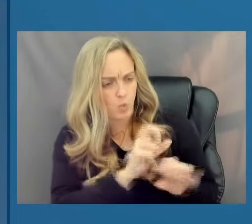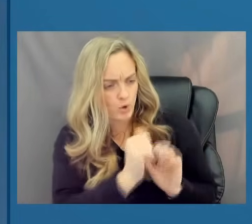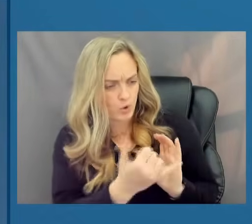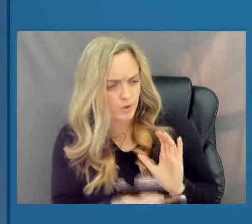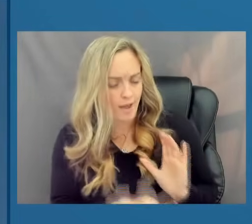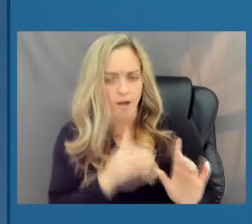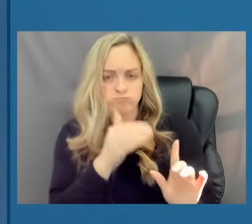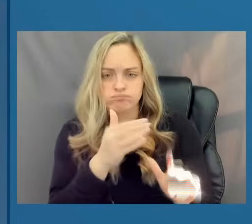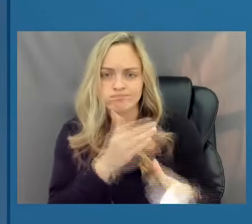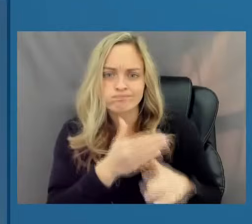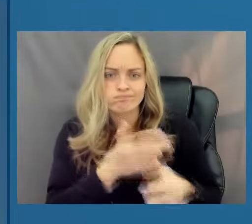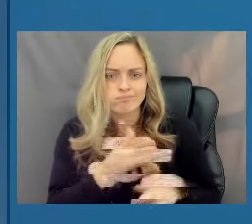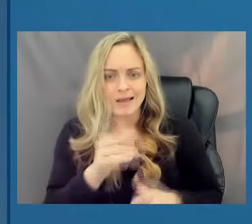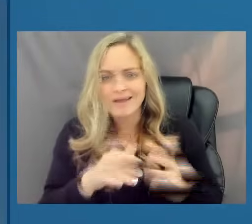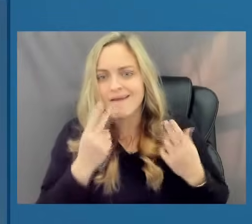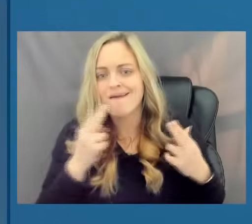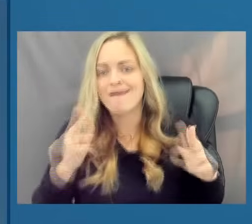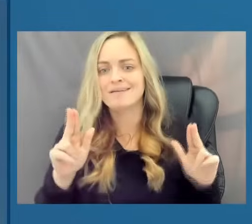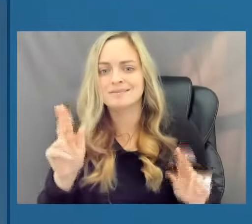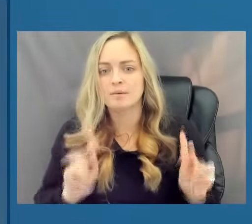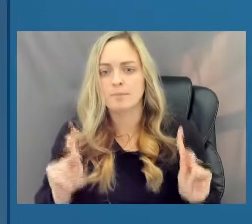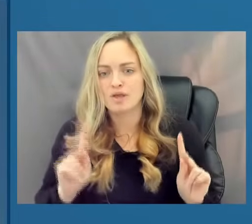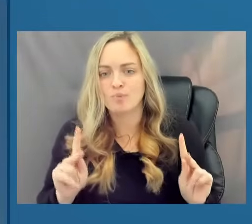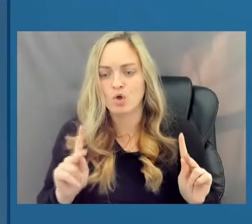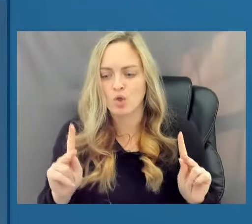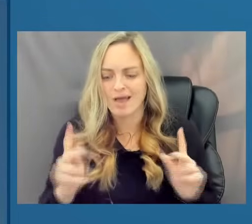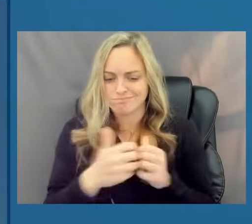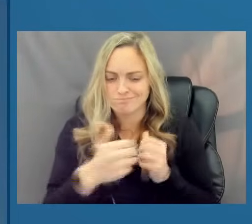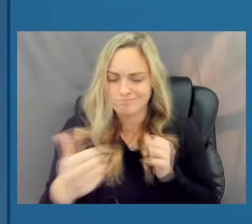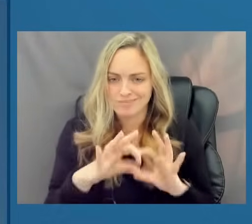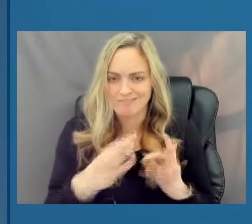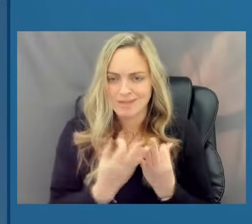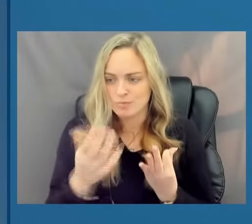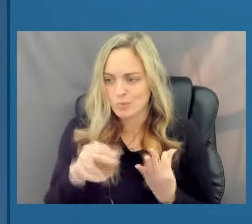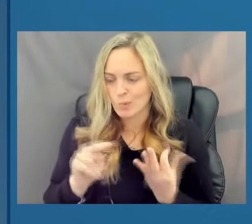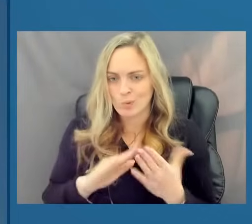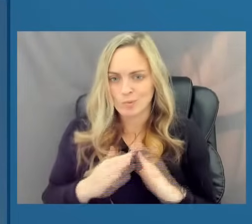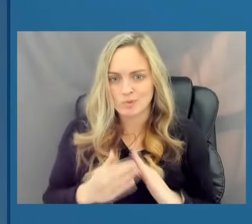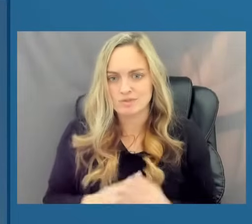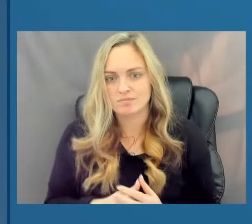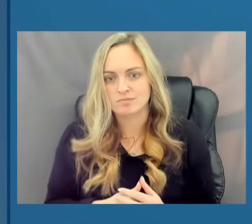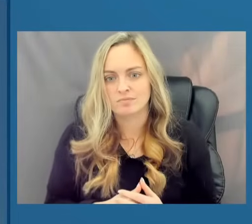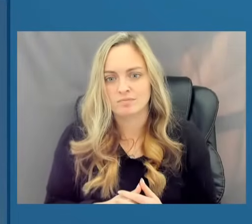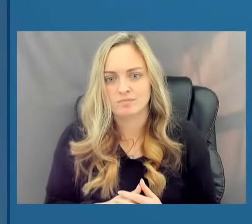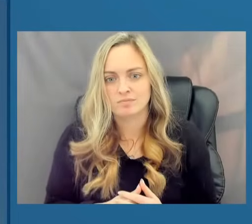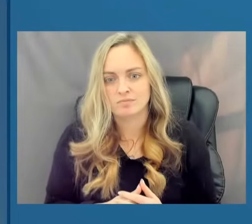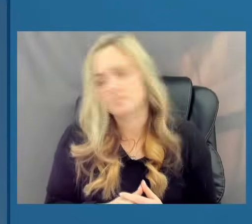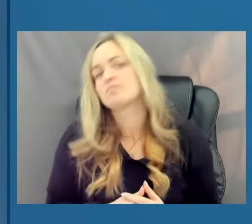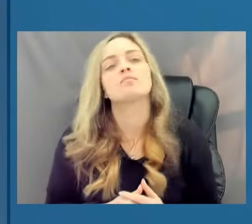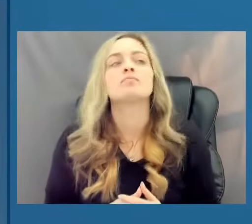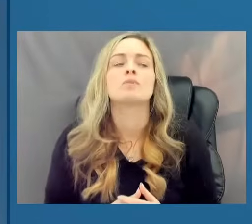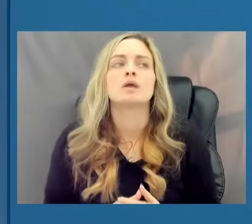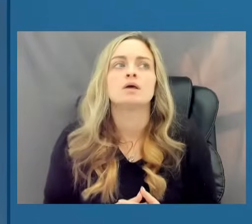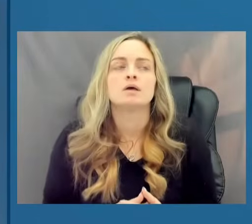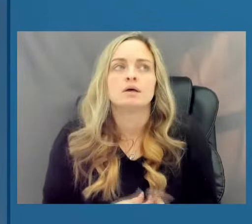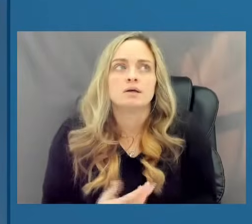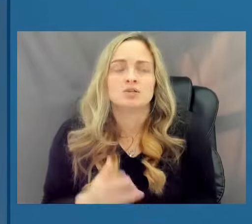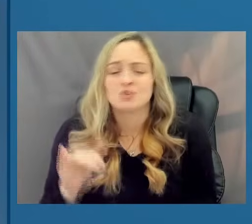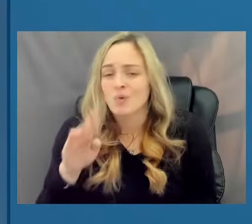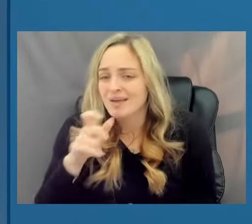innocent people and ripping families apart in their own communities. Now, it's not like ICE needs the